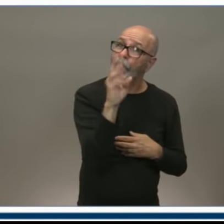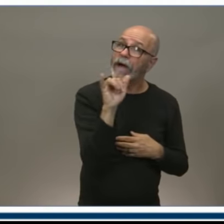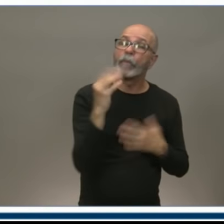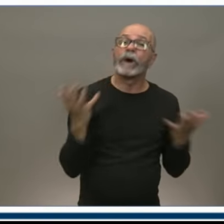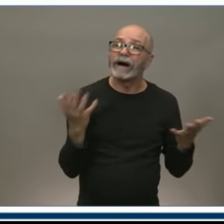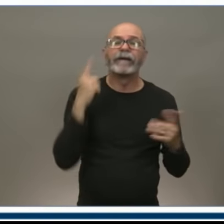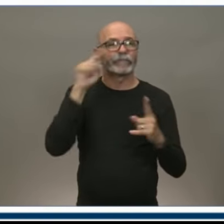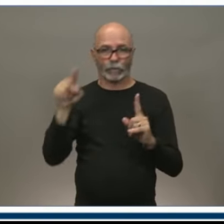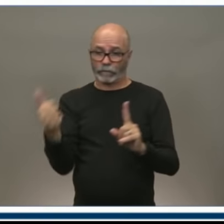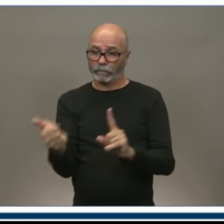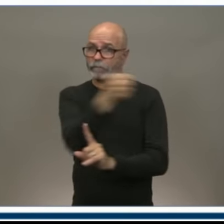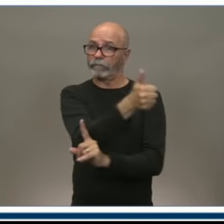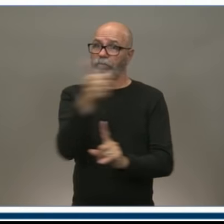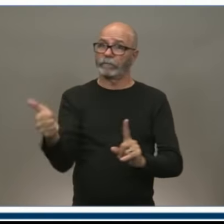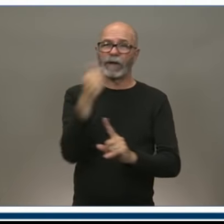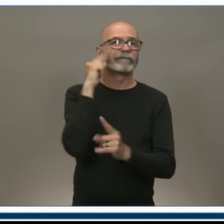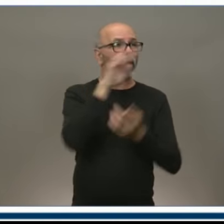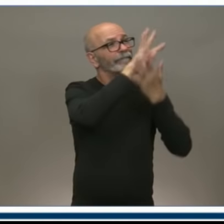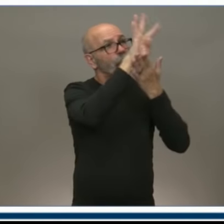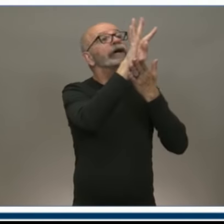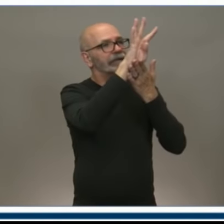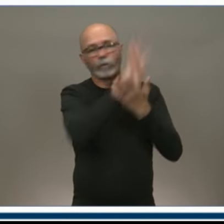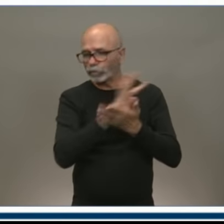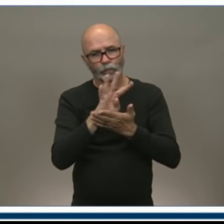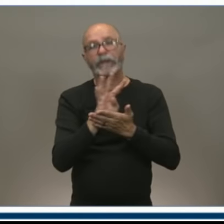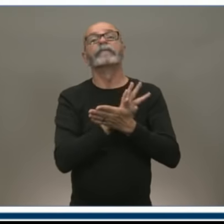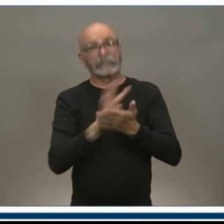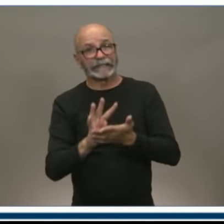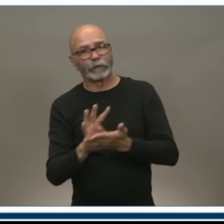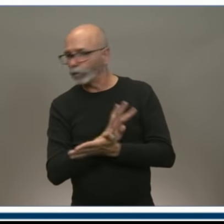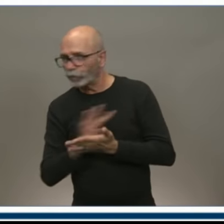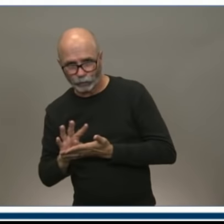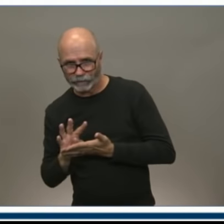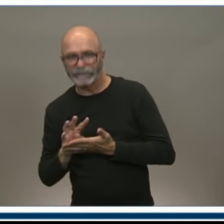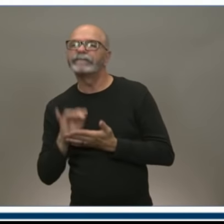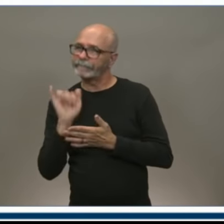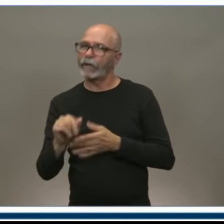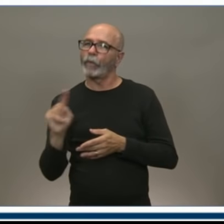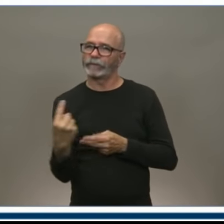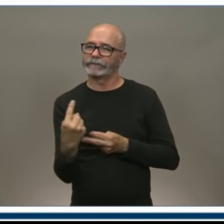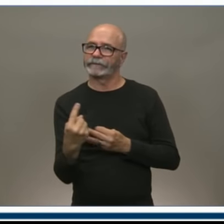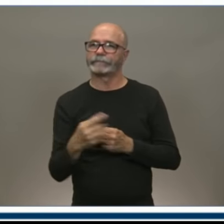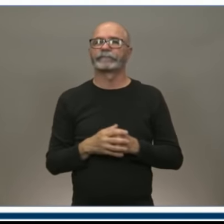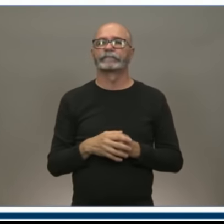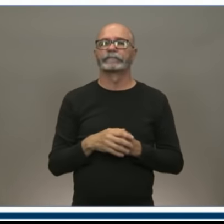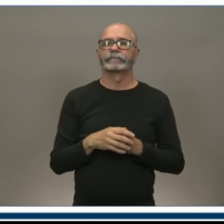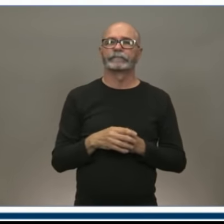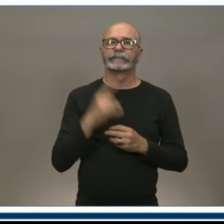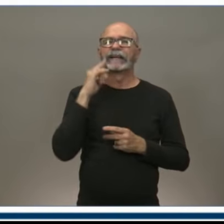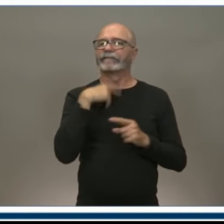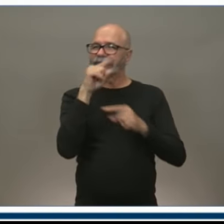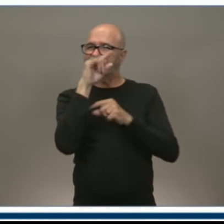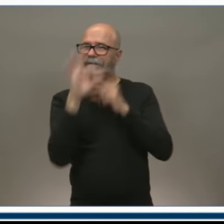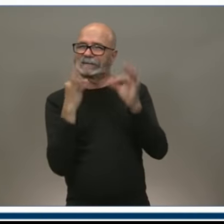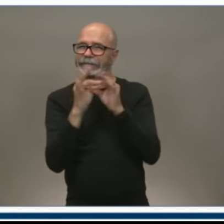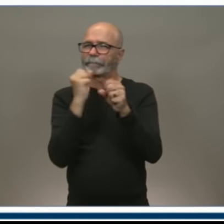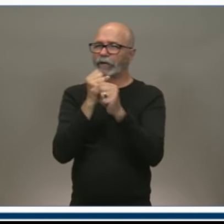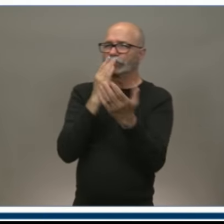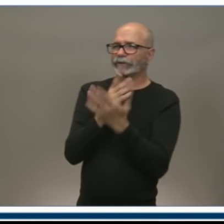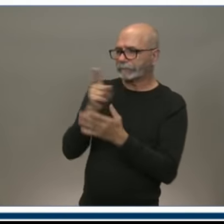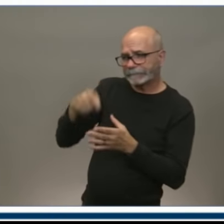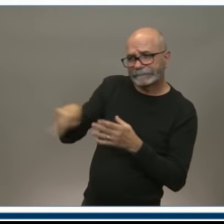get a lot of tests on that. We are working on a testing strategy for rotational workers in particular, similar to what is in